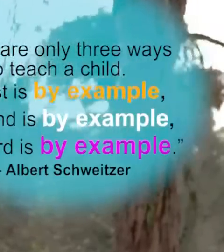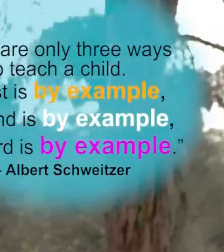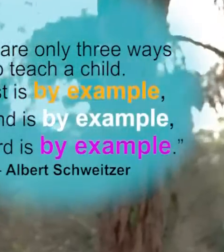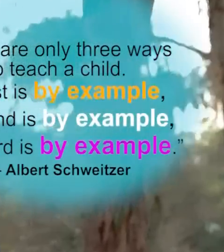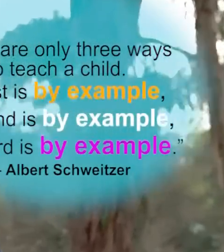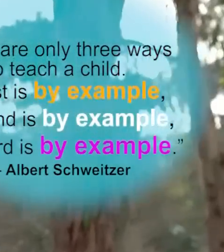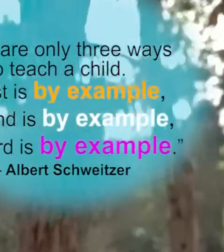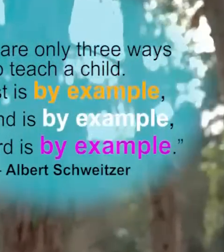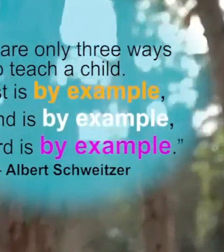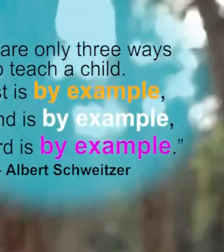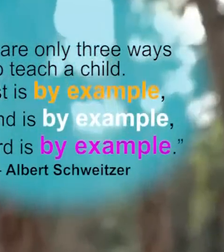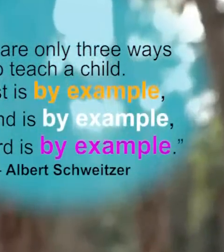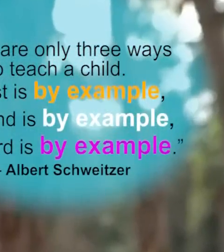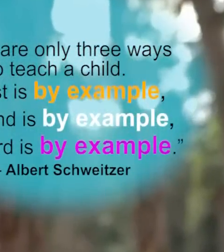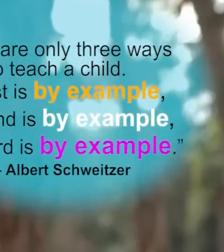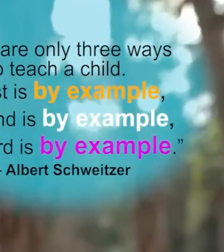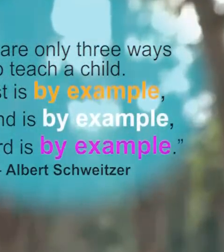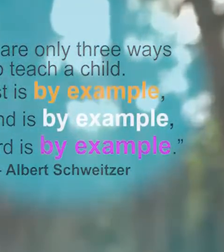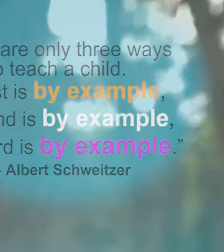example.